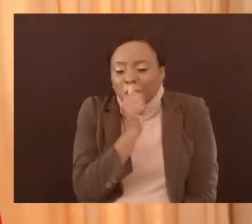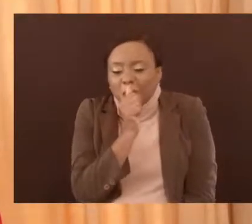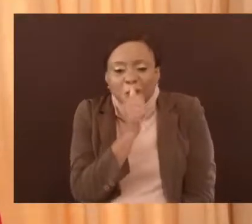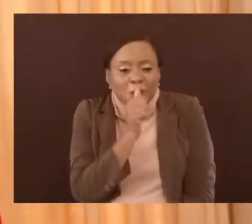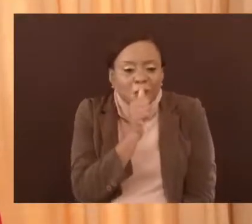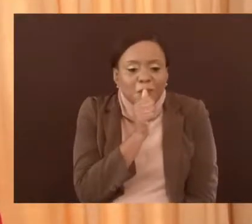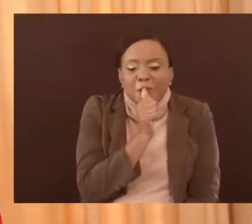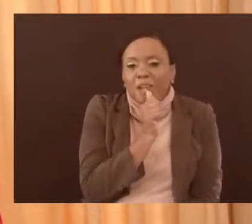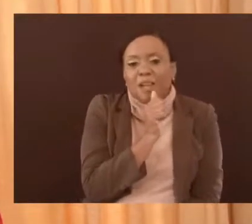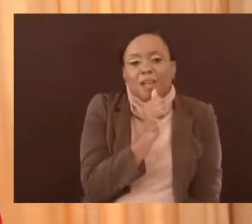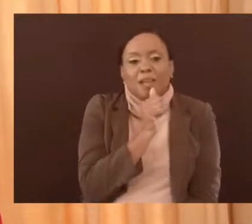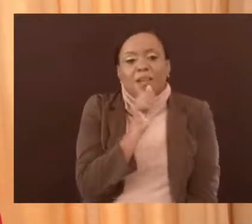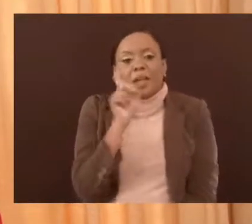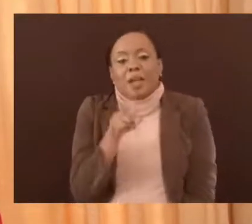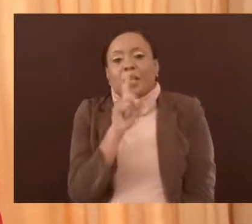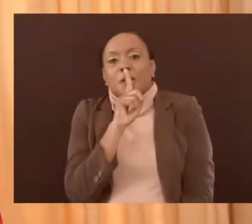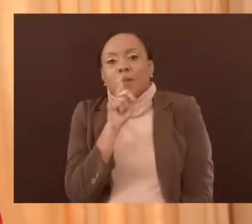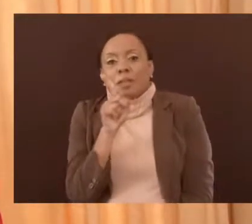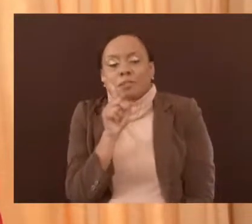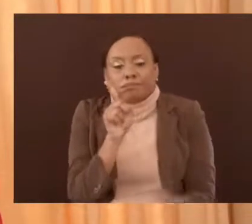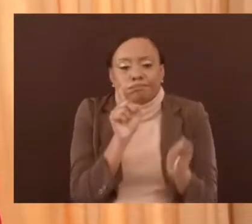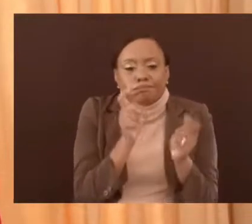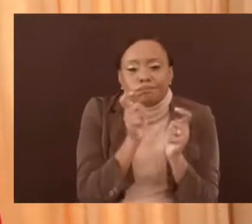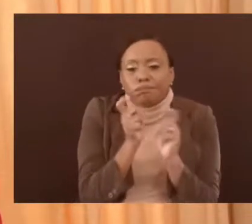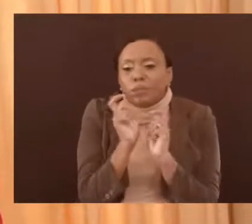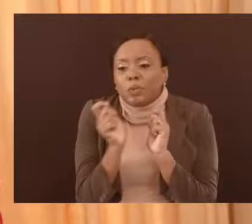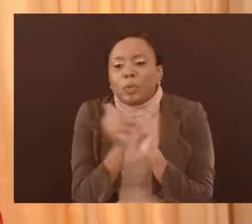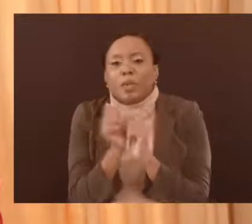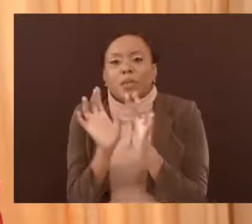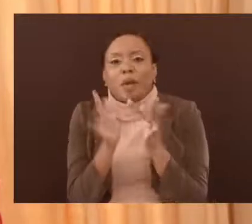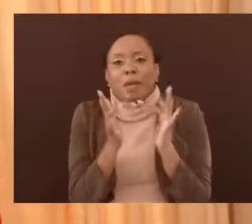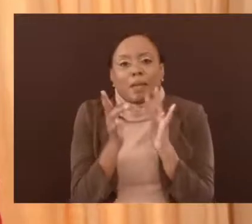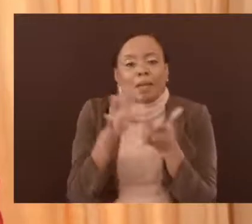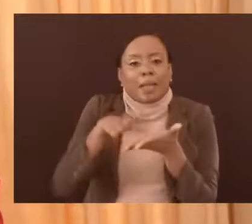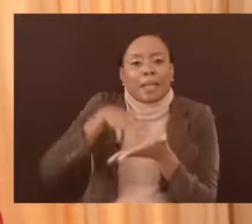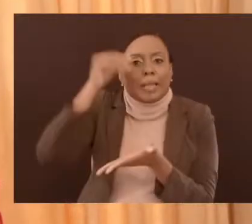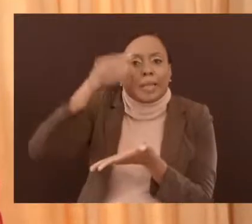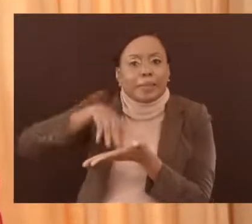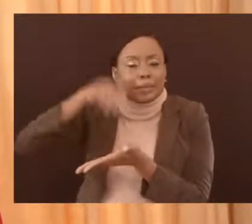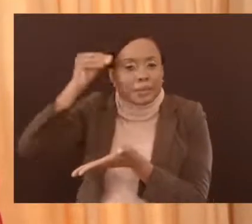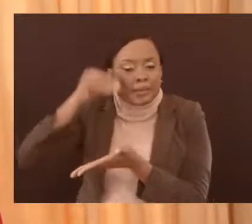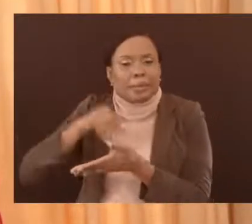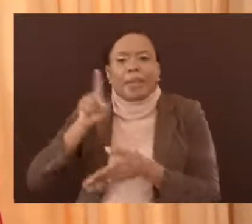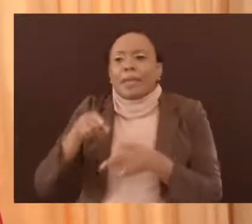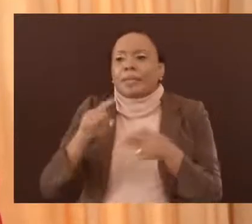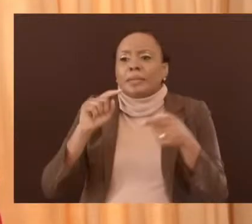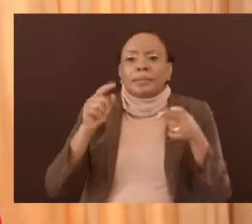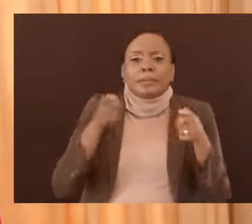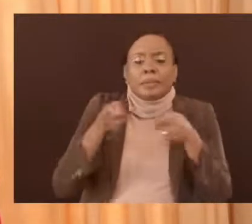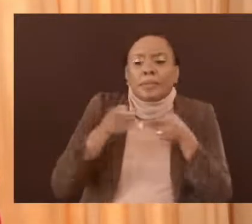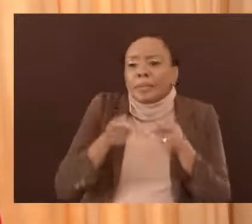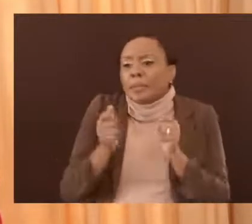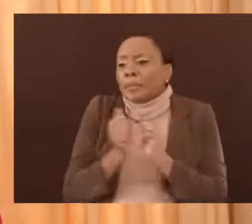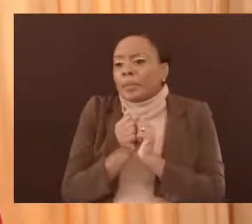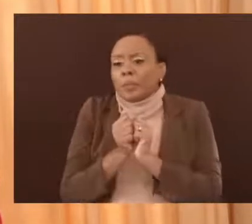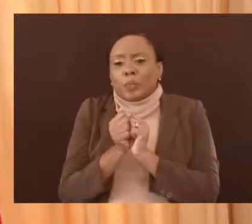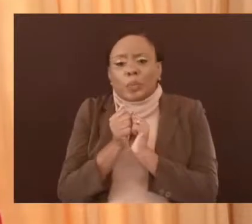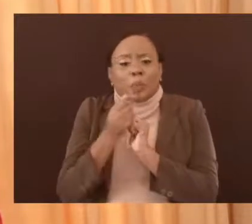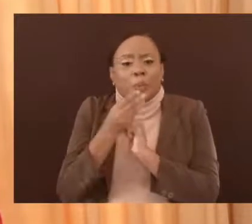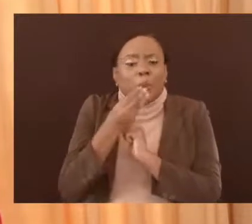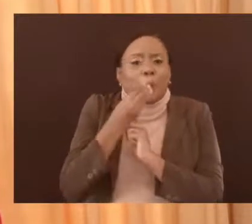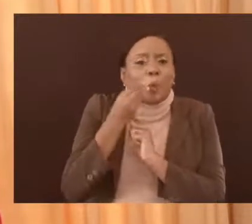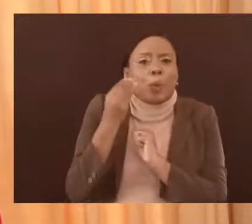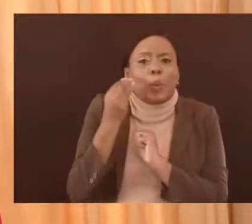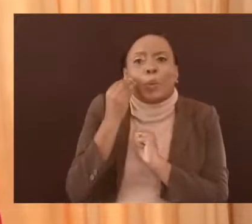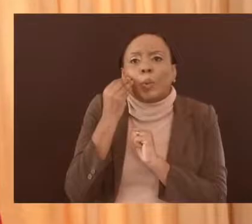and have had to adjust to online learning and blended approaches. You've had to grapple with households that were never intended to be places